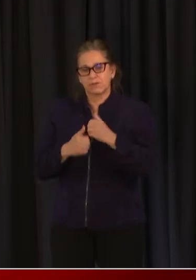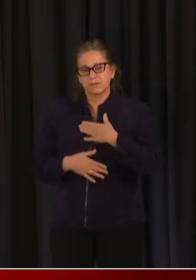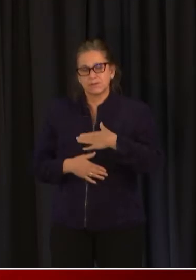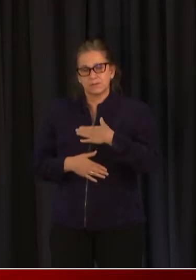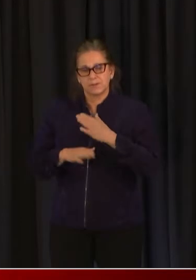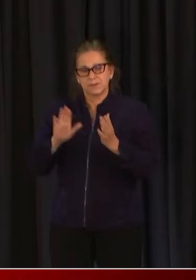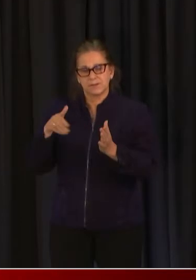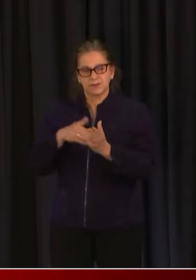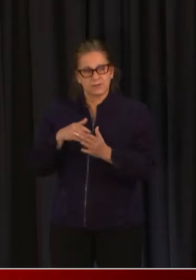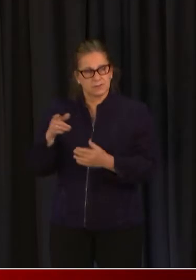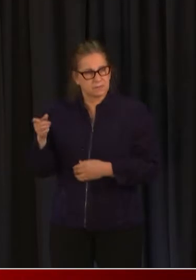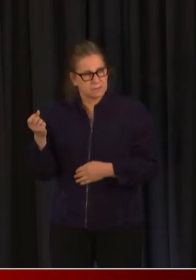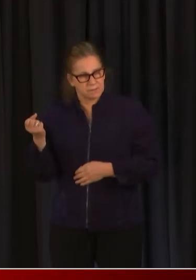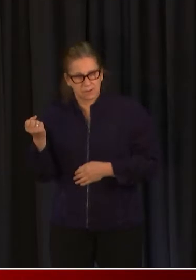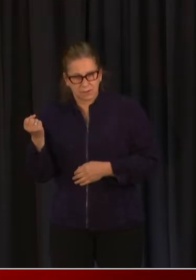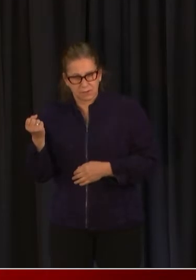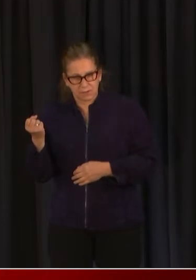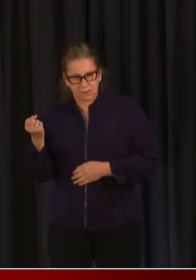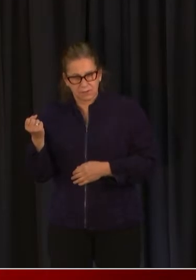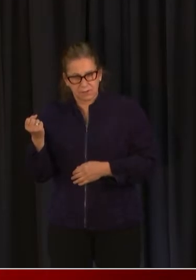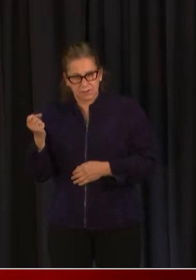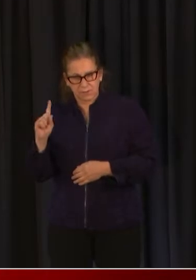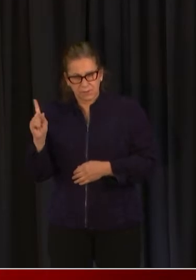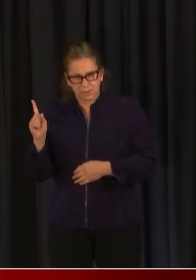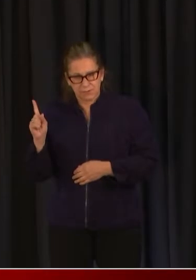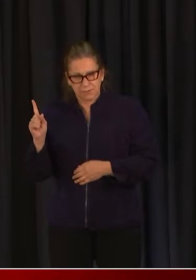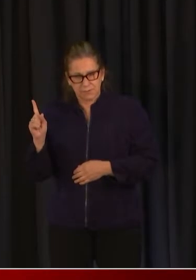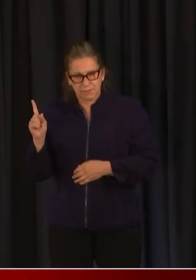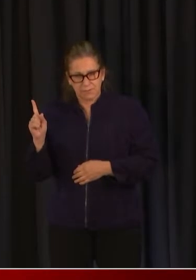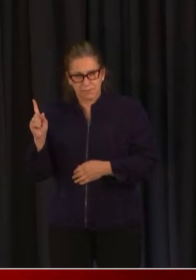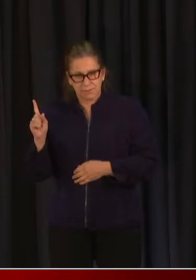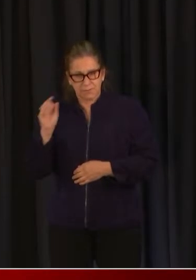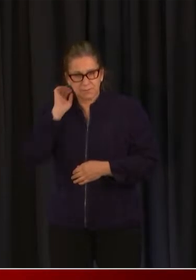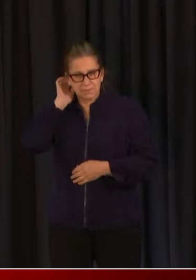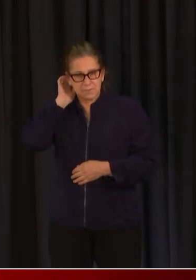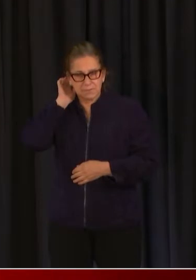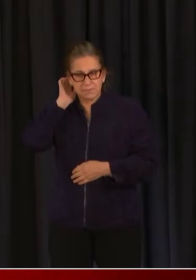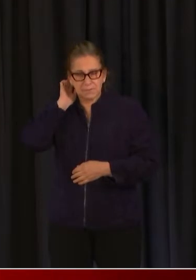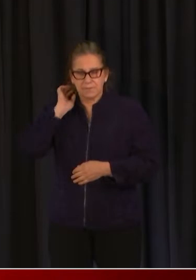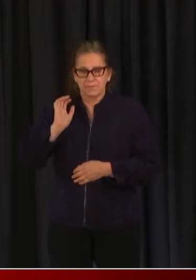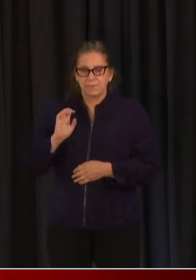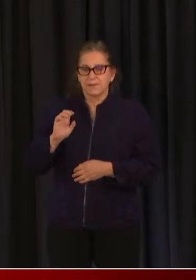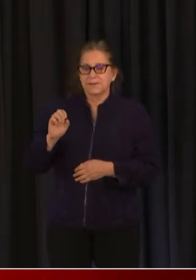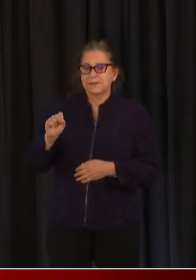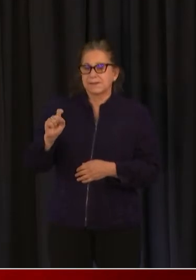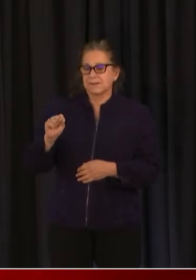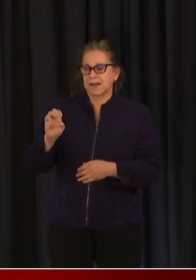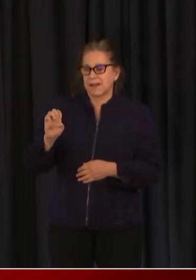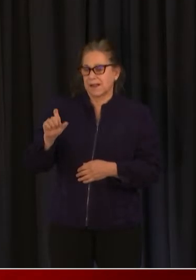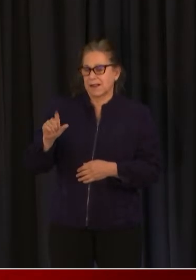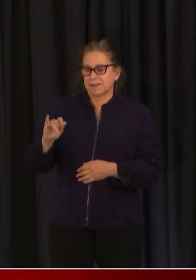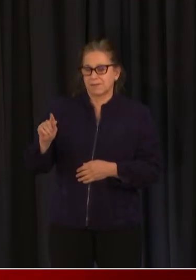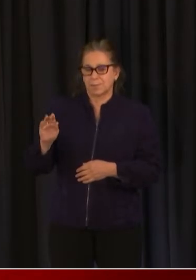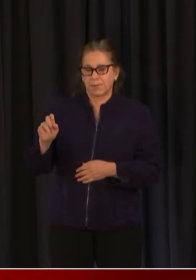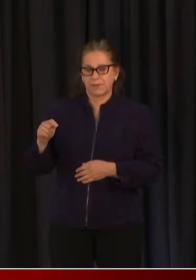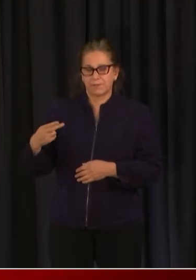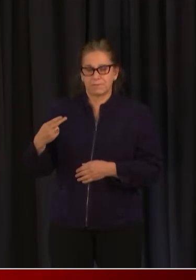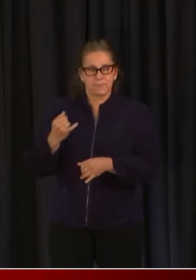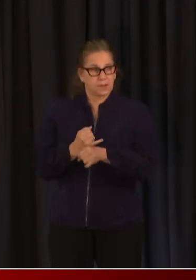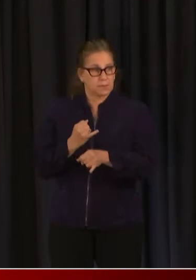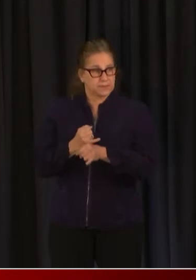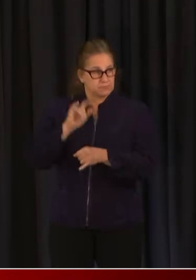the RISE Demonstration Center, also on the St. Elizabeth complex. So days